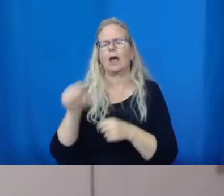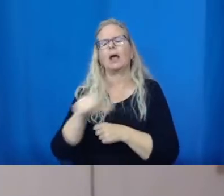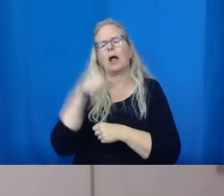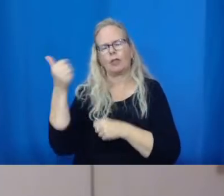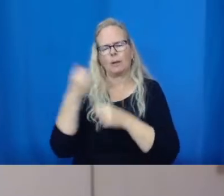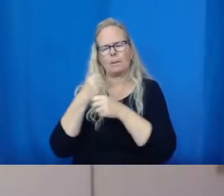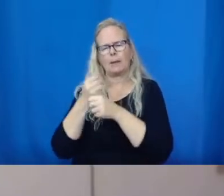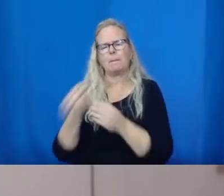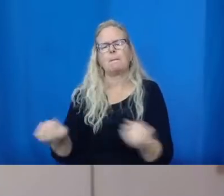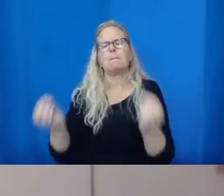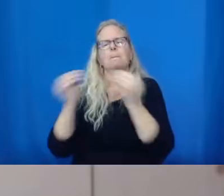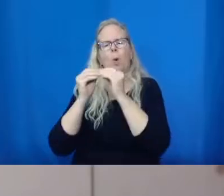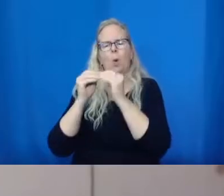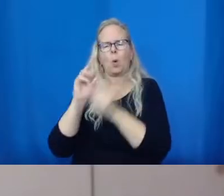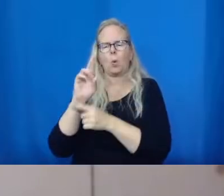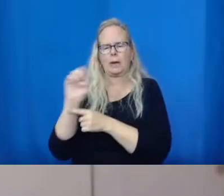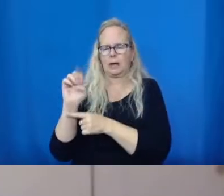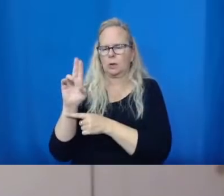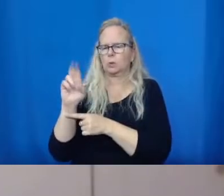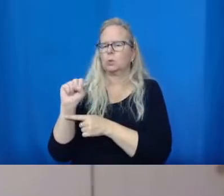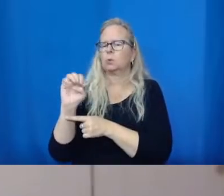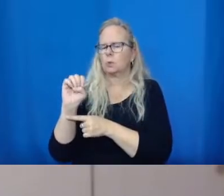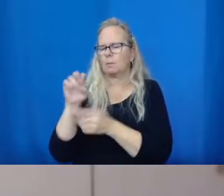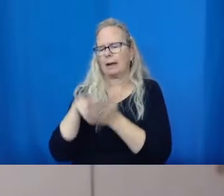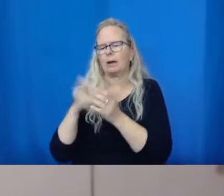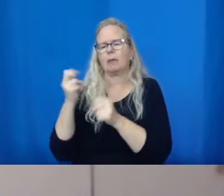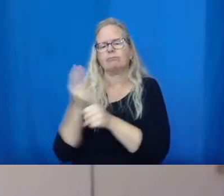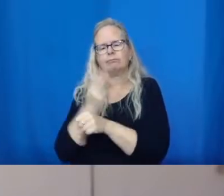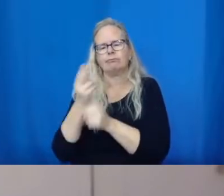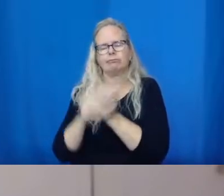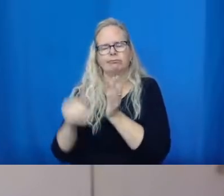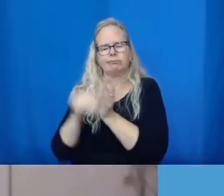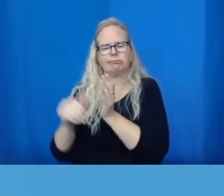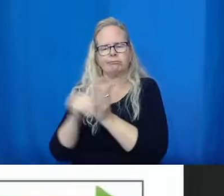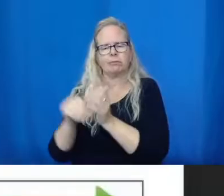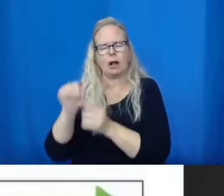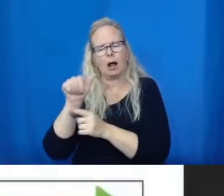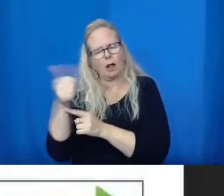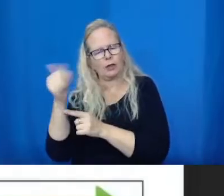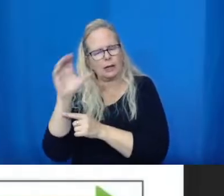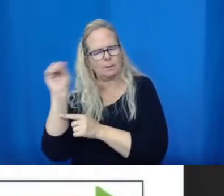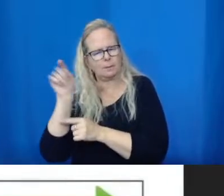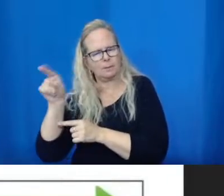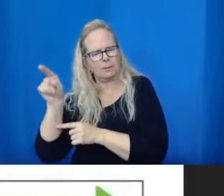So I think I think most of those are on that document.